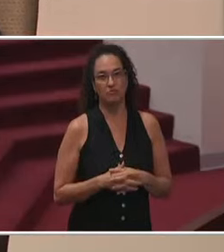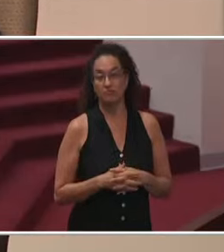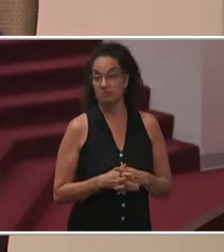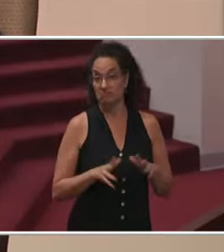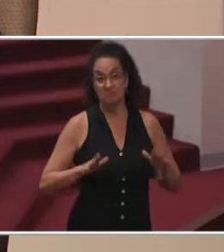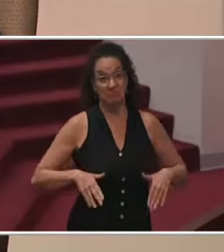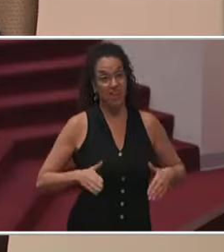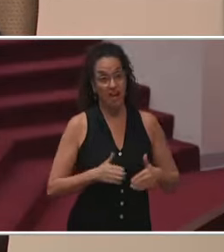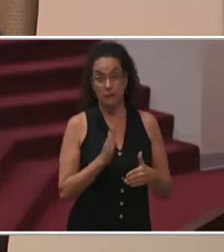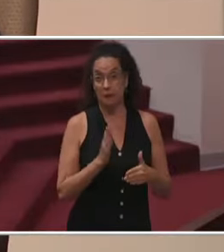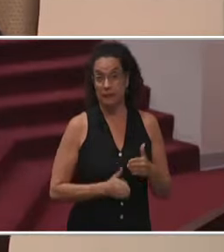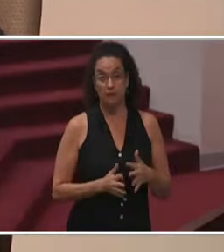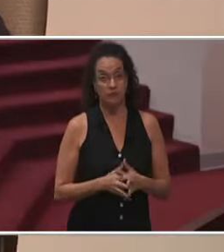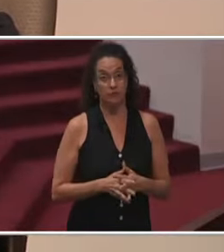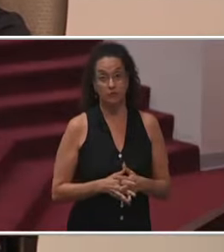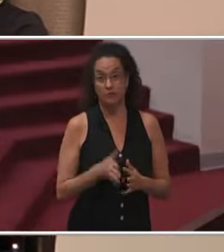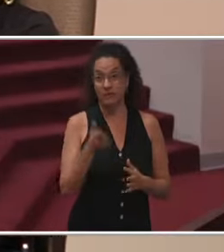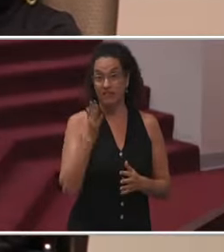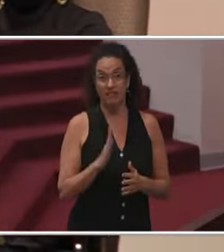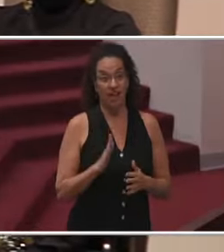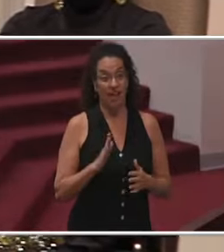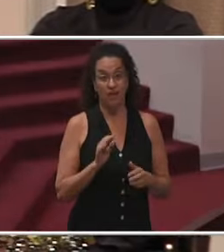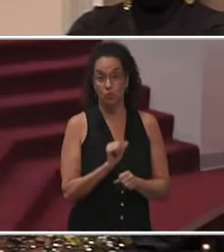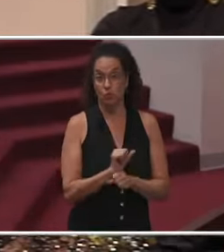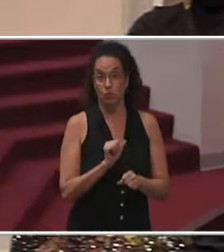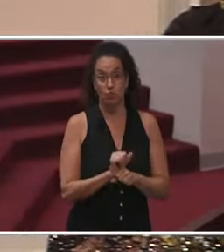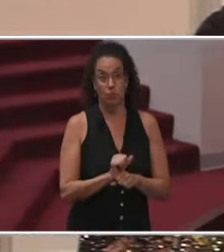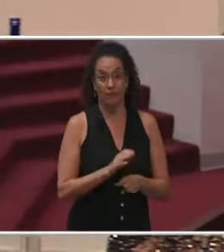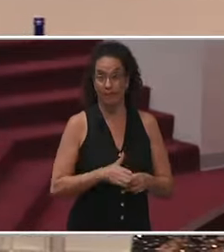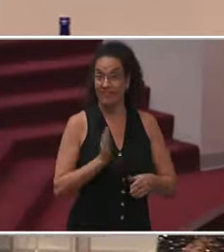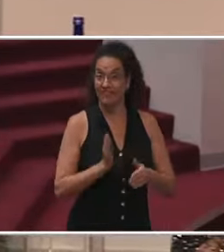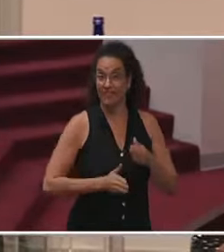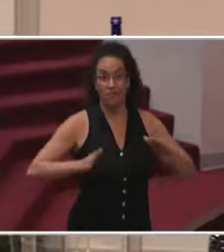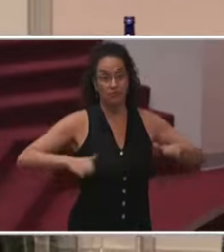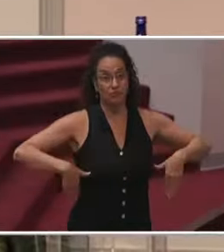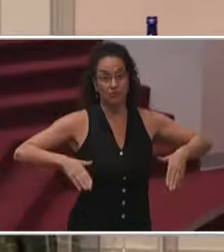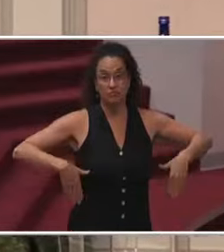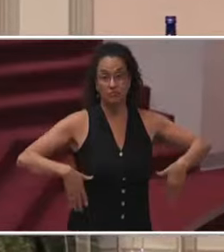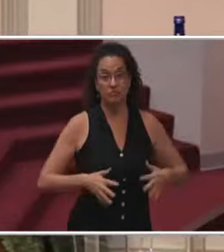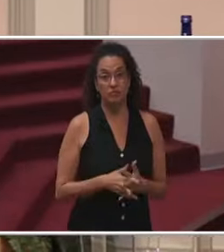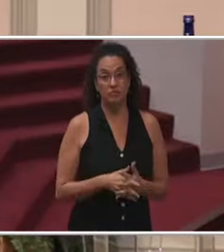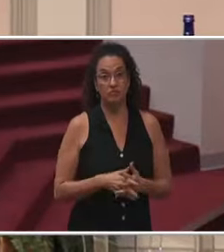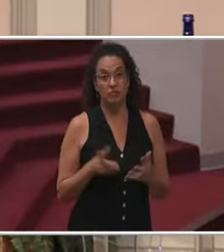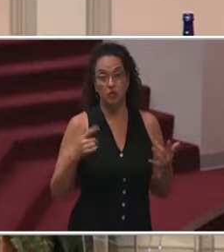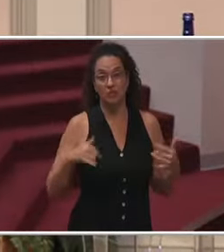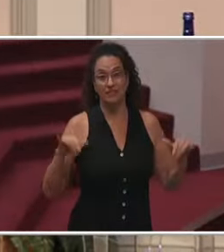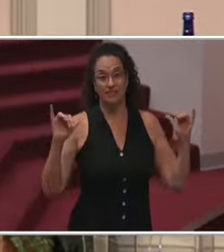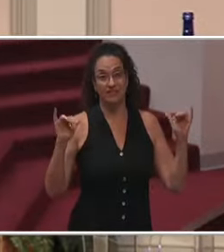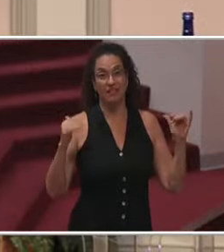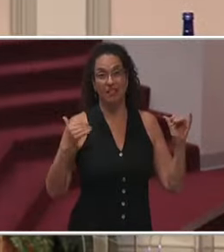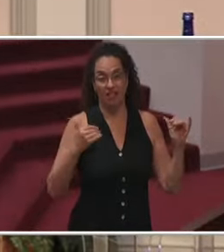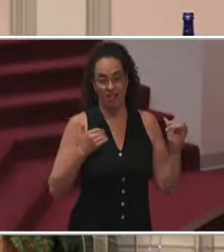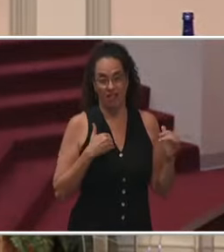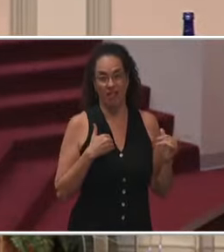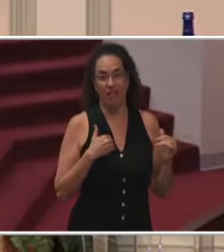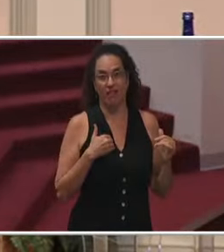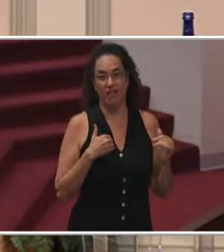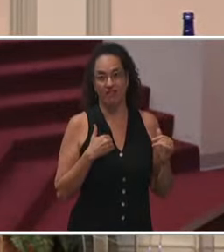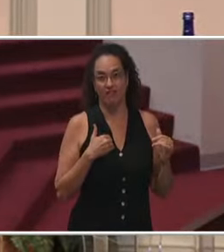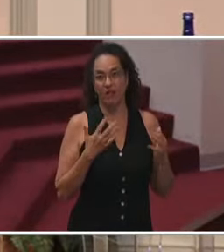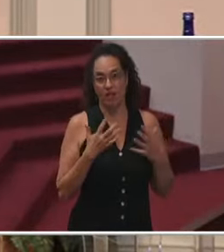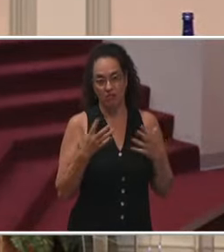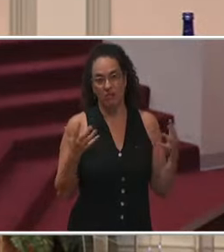complete. The work is not complete. You still have a mighty witness to